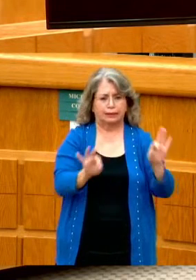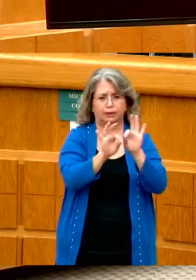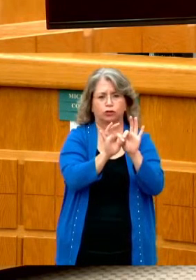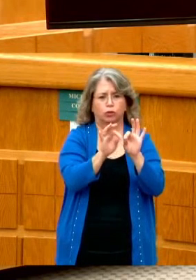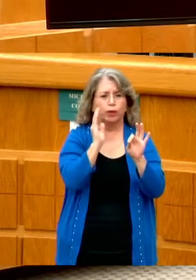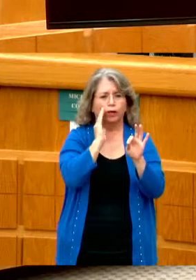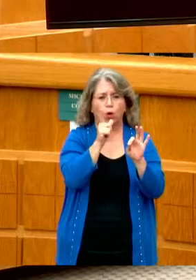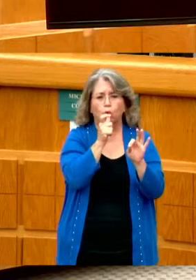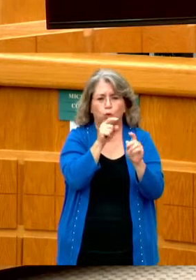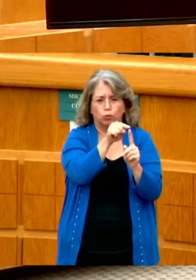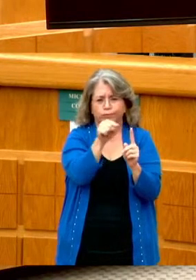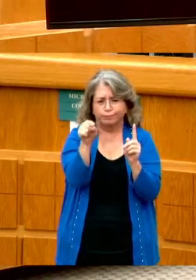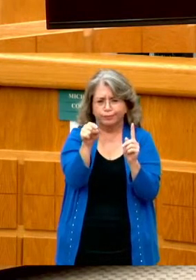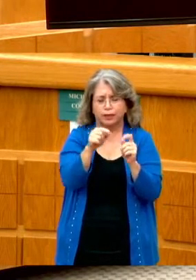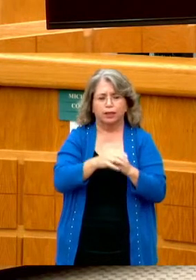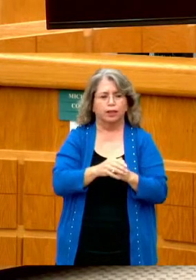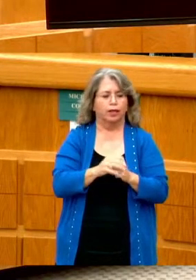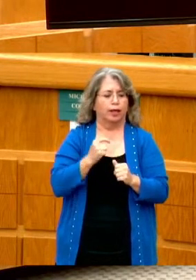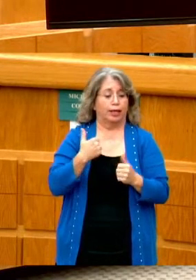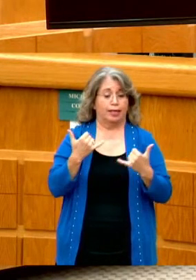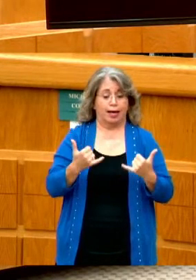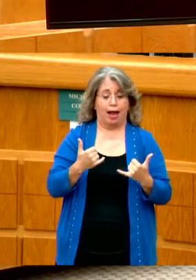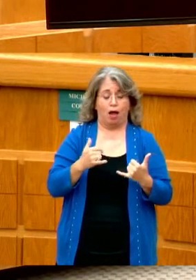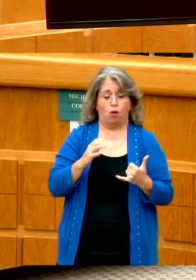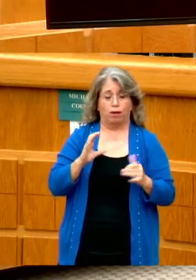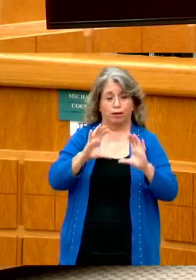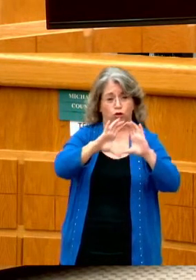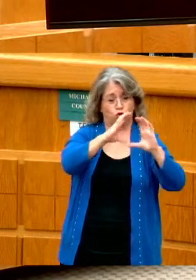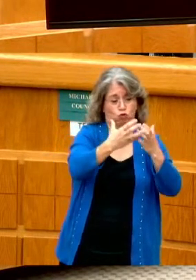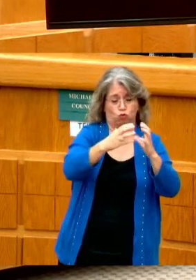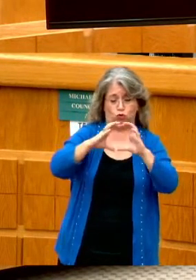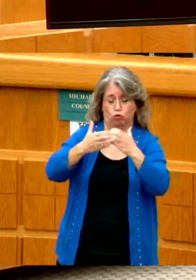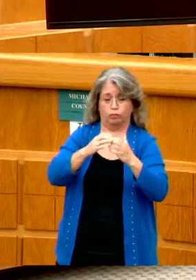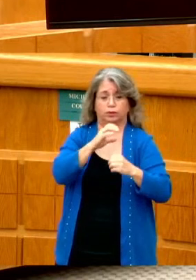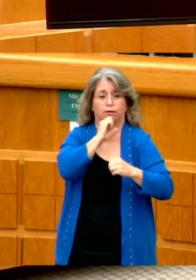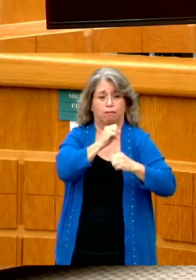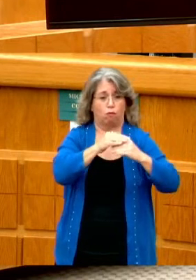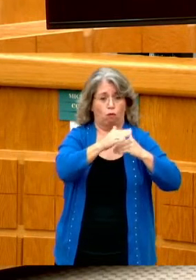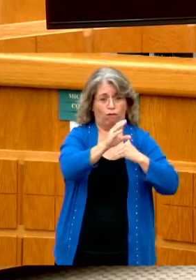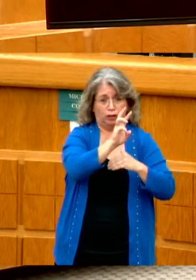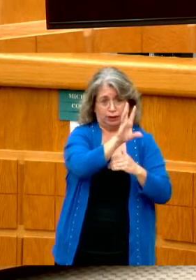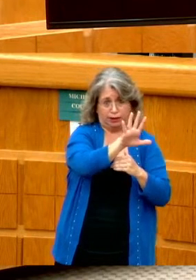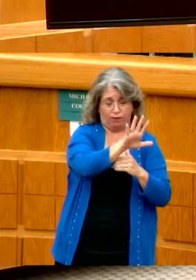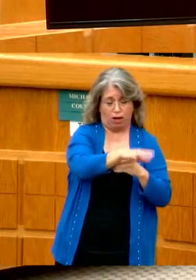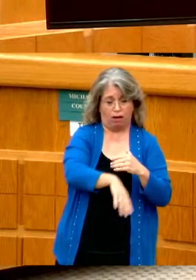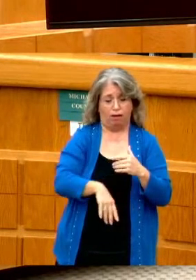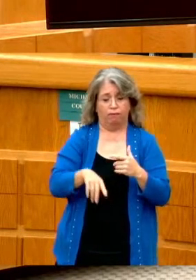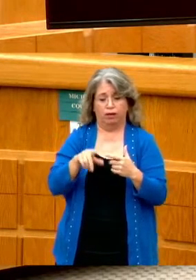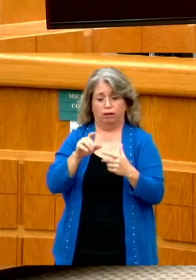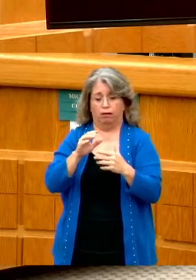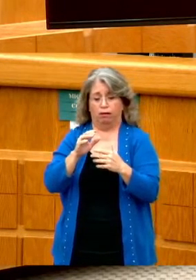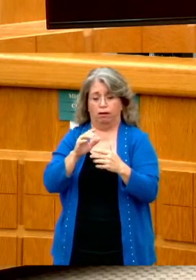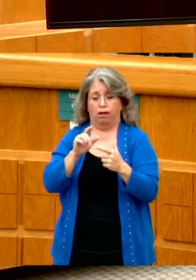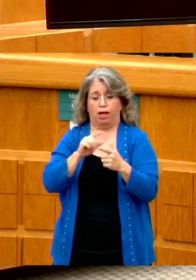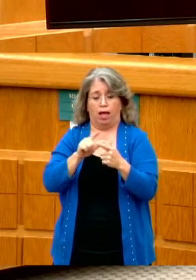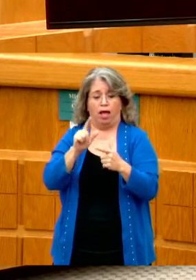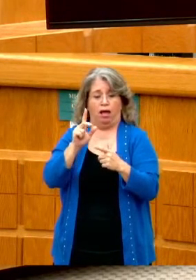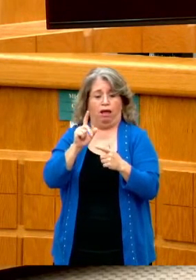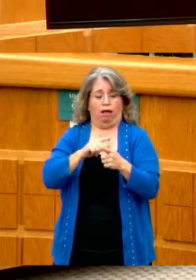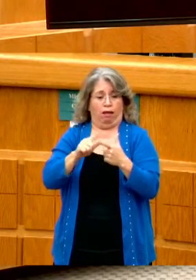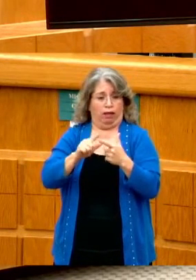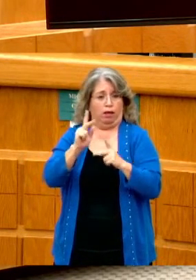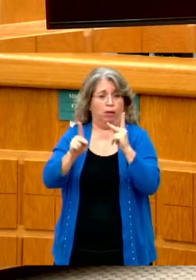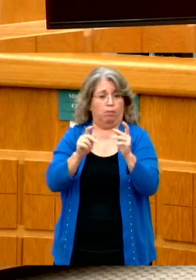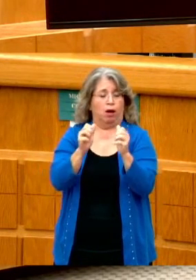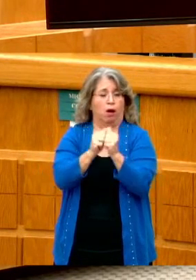we're looking for are those categories next of over 65 and those with chronic conditions. That's where we're headed next.